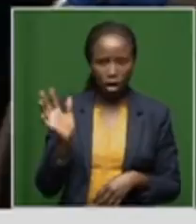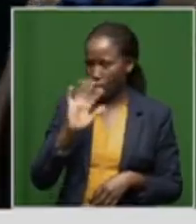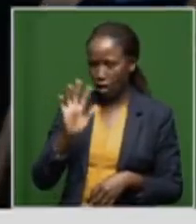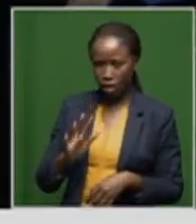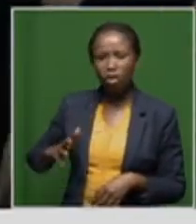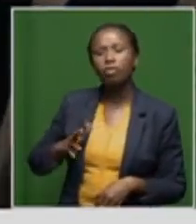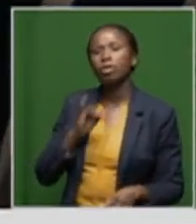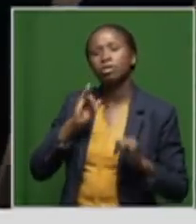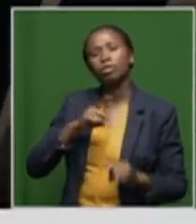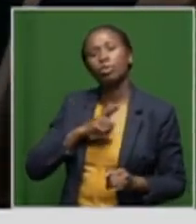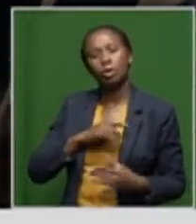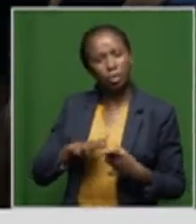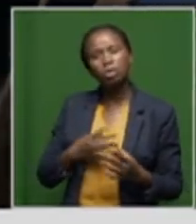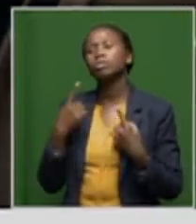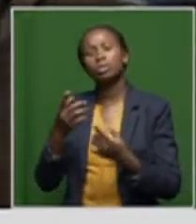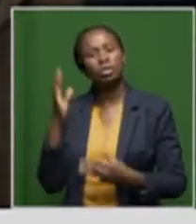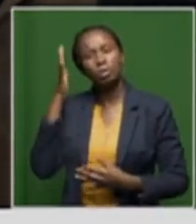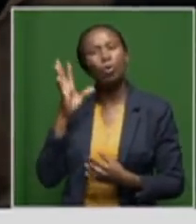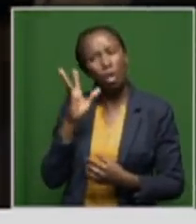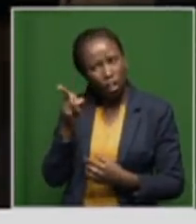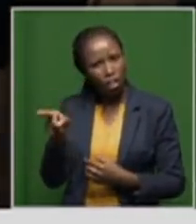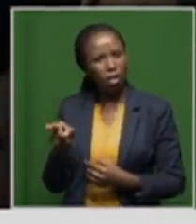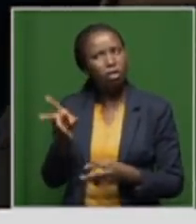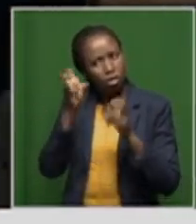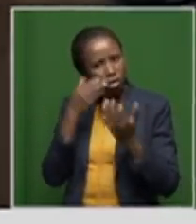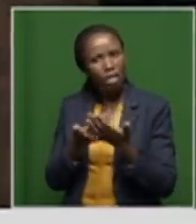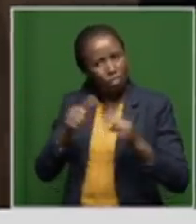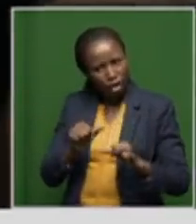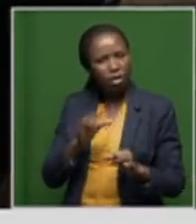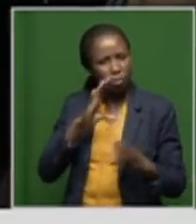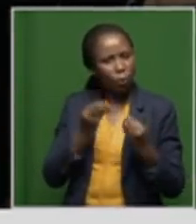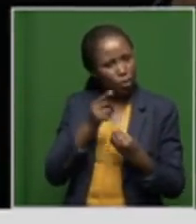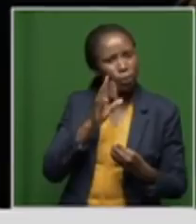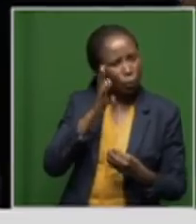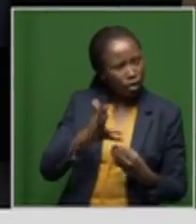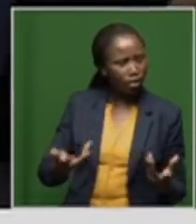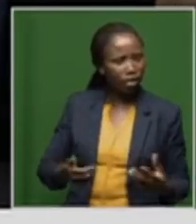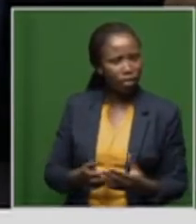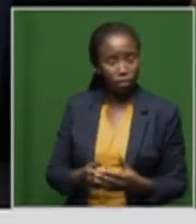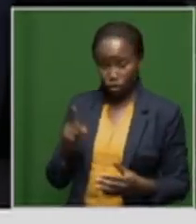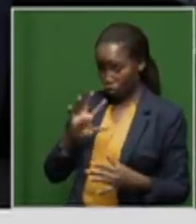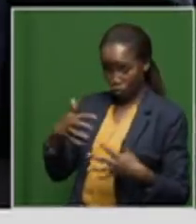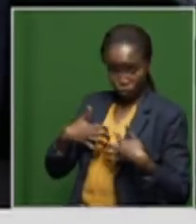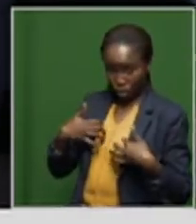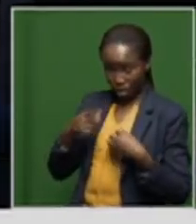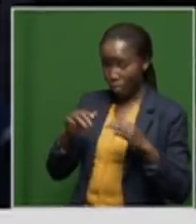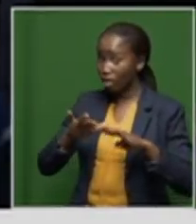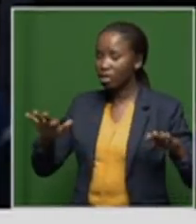here? Because we're going to speak there. We'll then after that speak to you. Let's go and speak there. Are you not worried to go to that